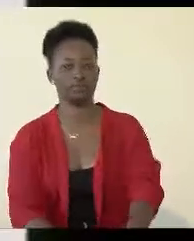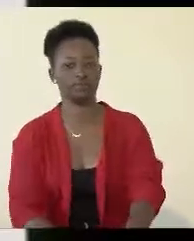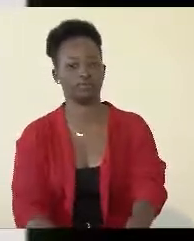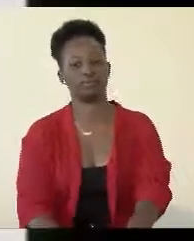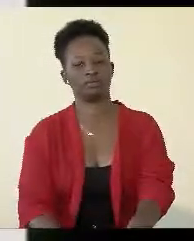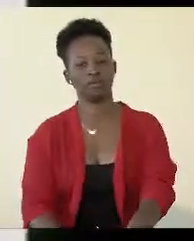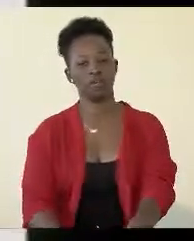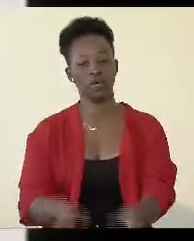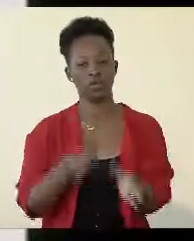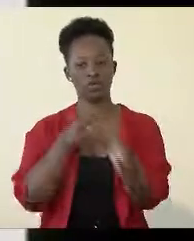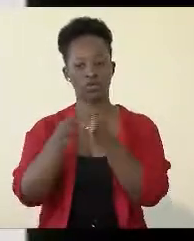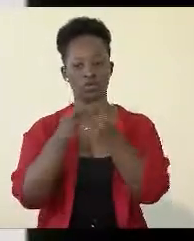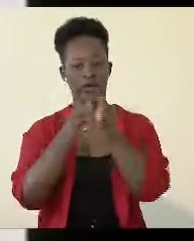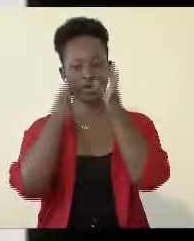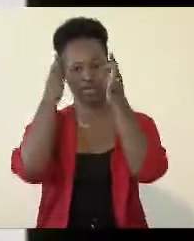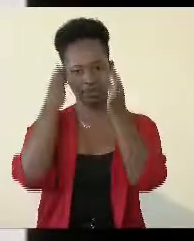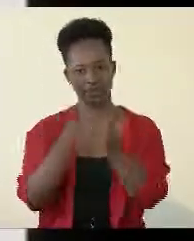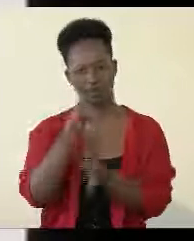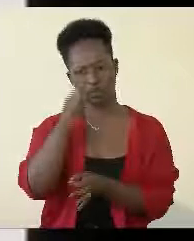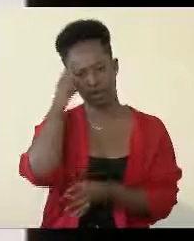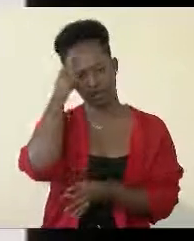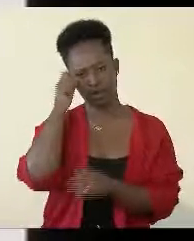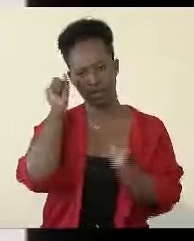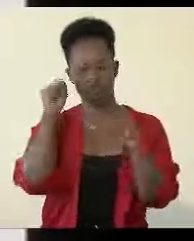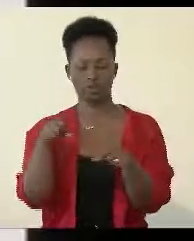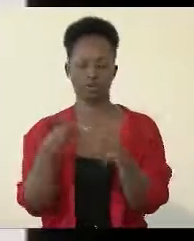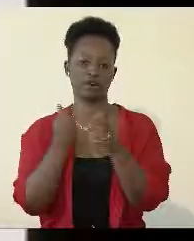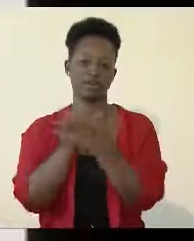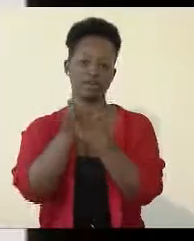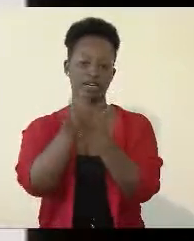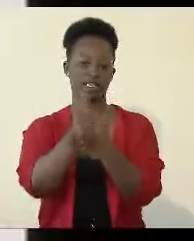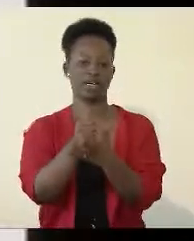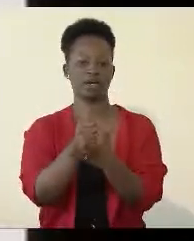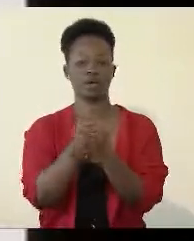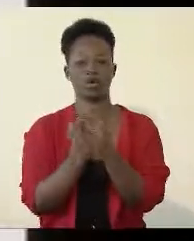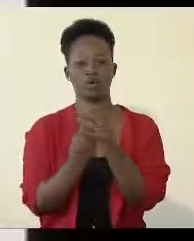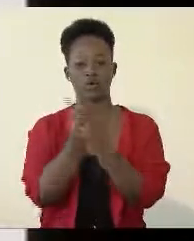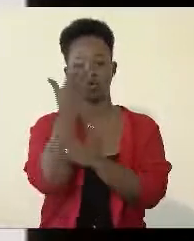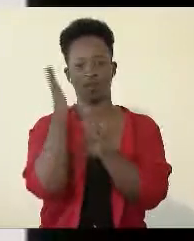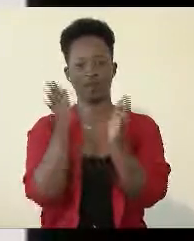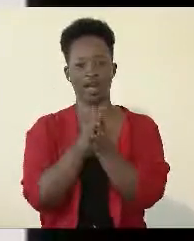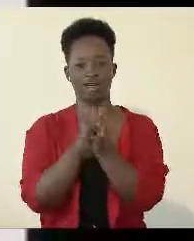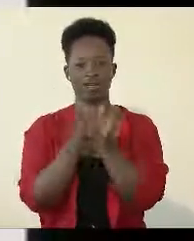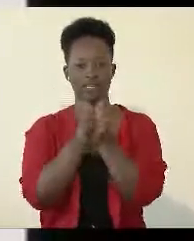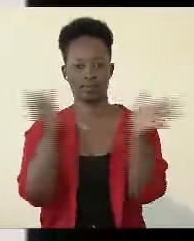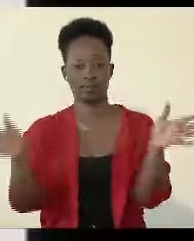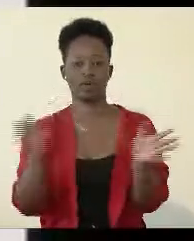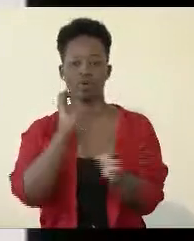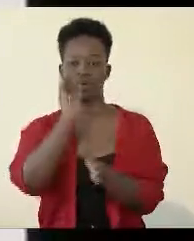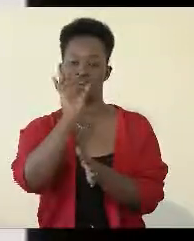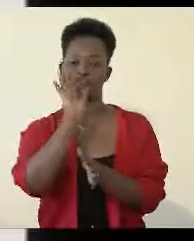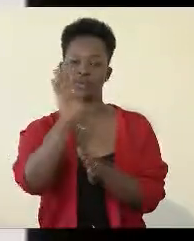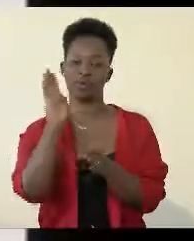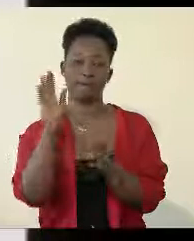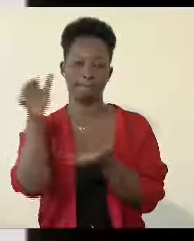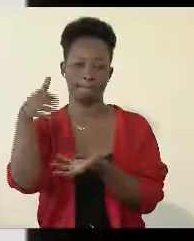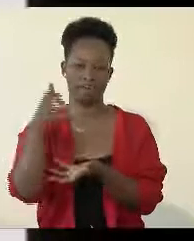Explain the factors you think would favor the growth and expansion of your supermarket. Explain the factors you